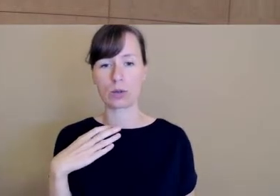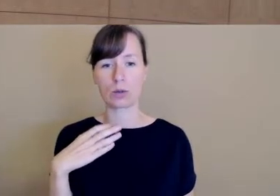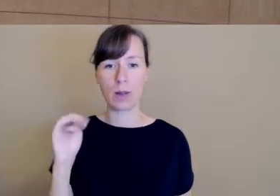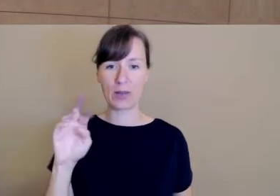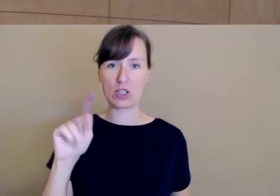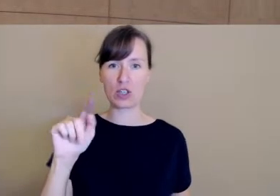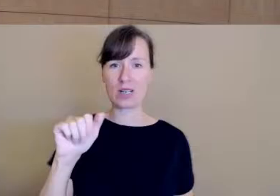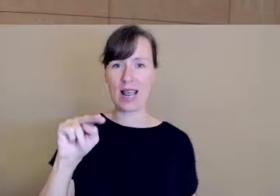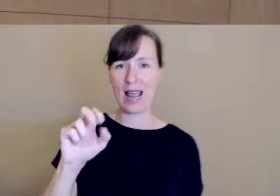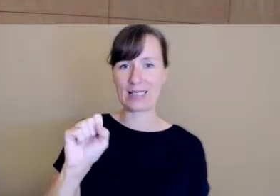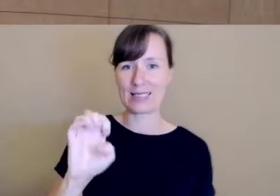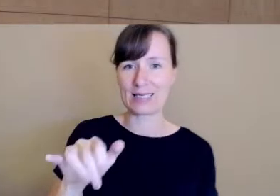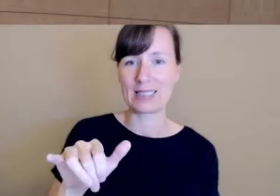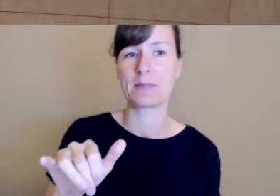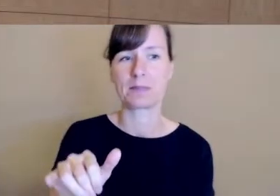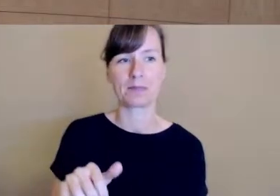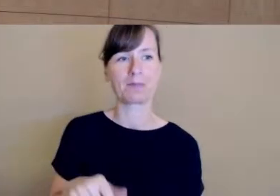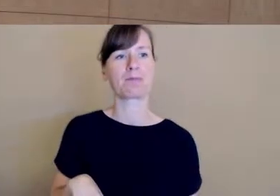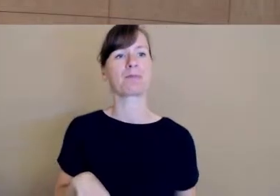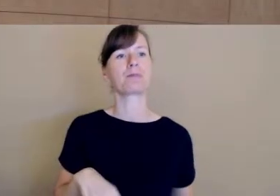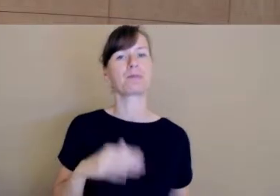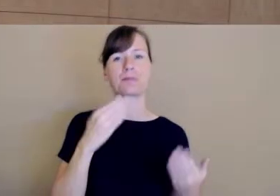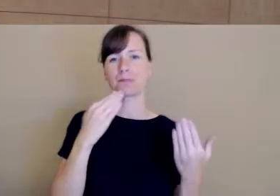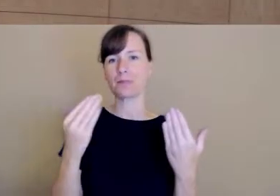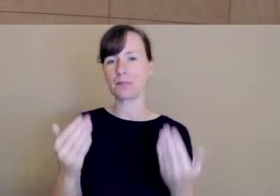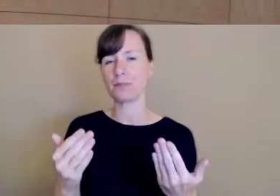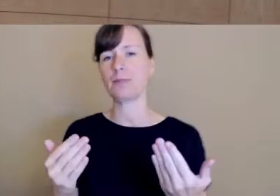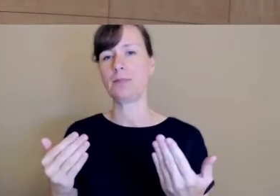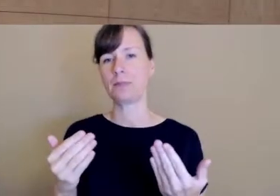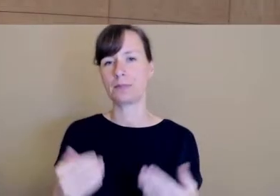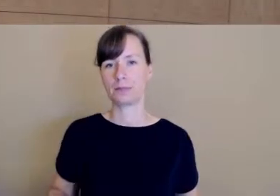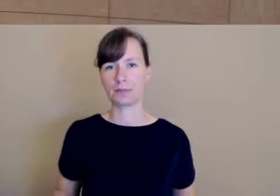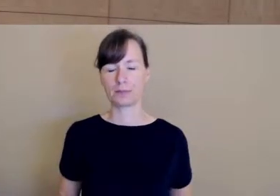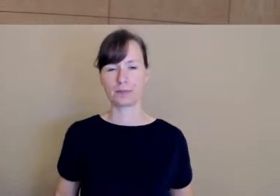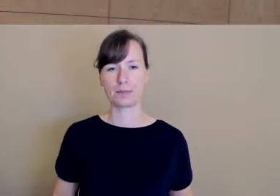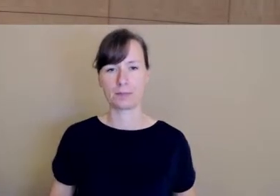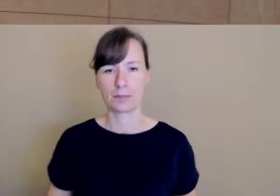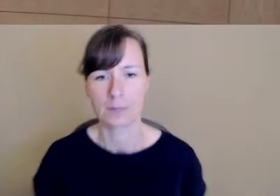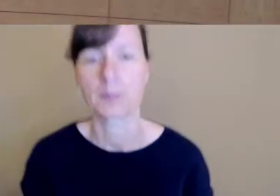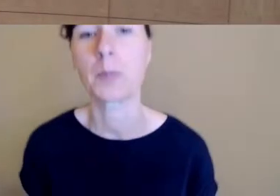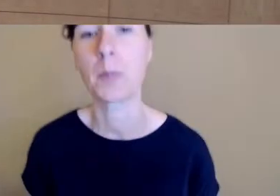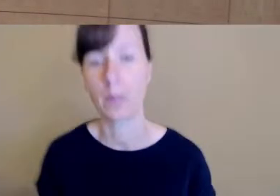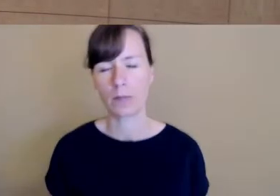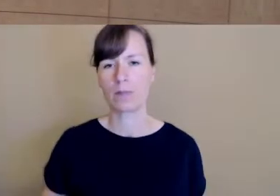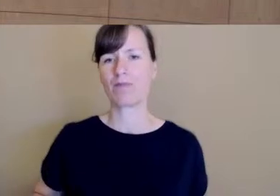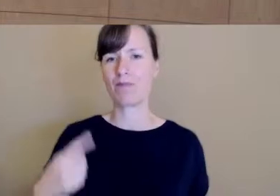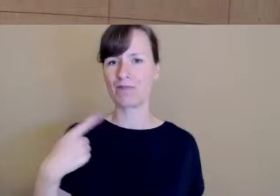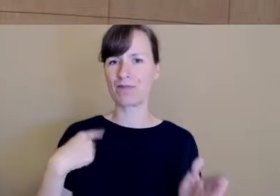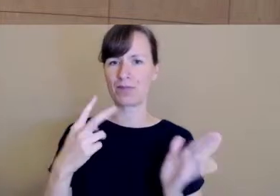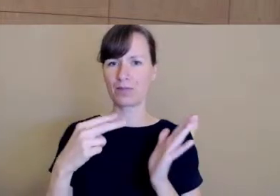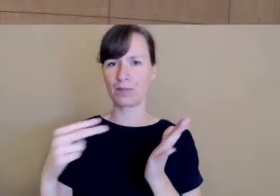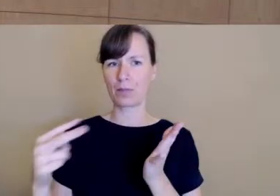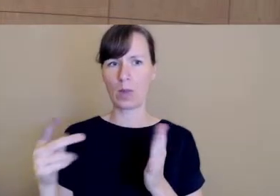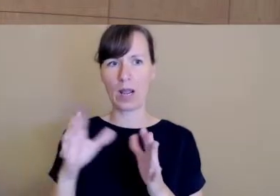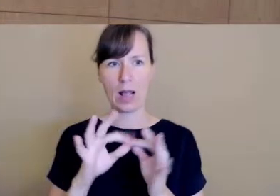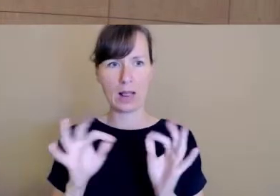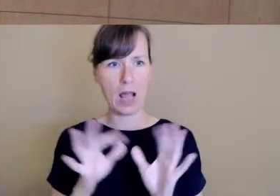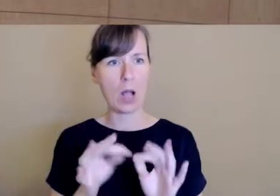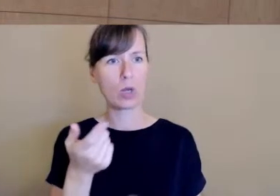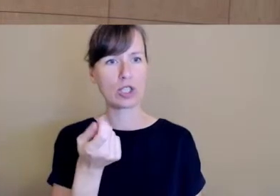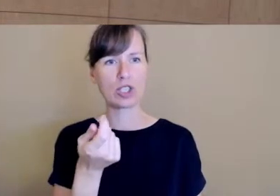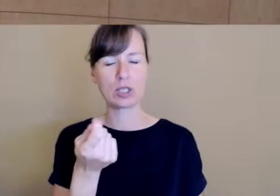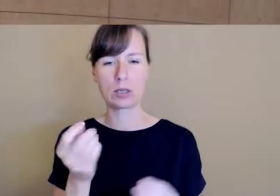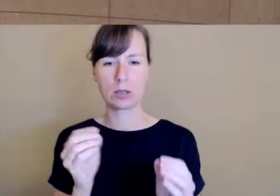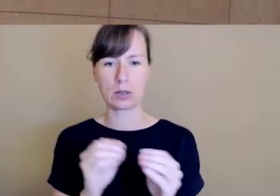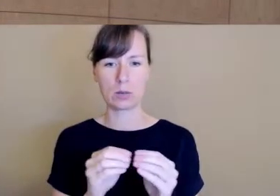Tanzi. Thank you. So my reading of the language was a little bit more, or at